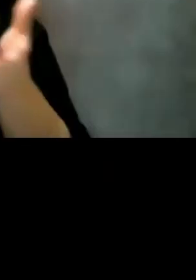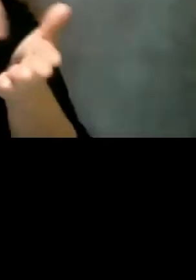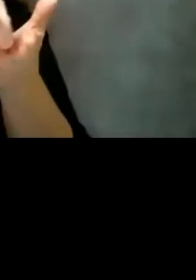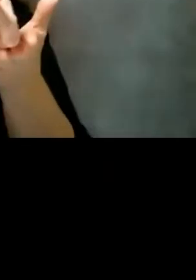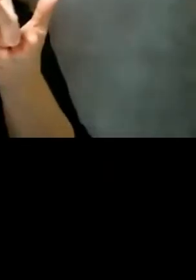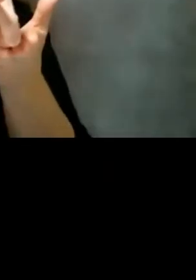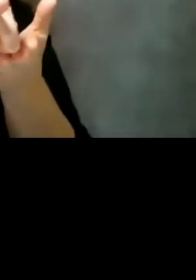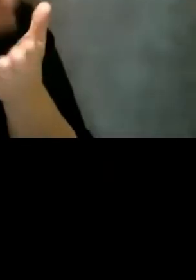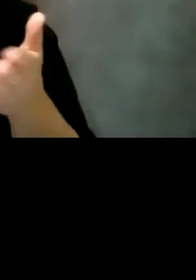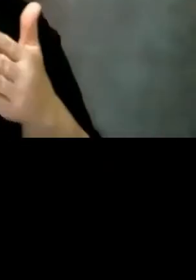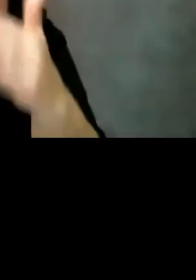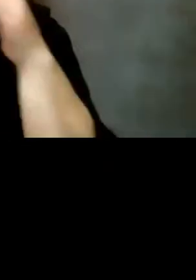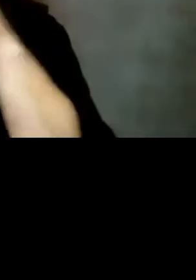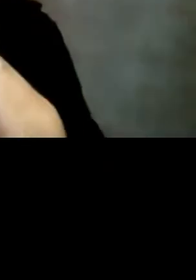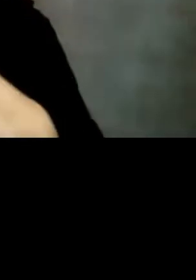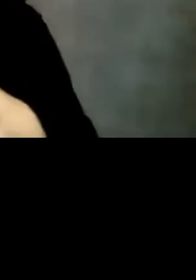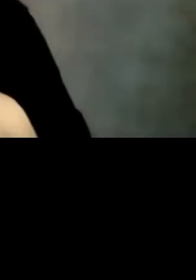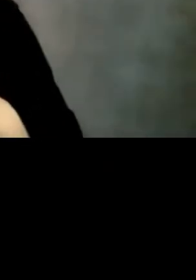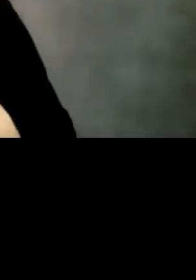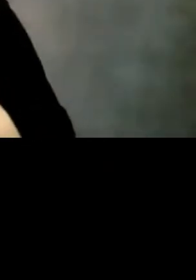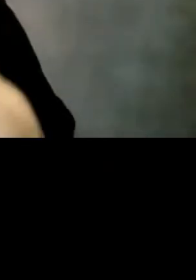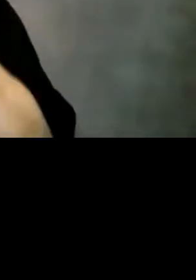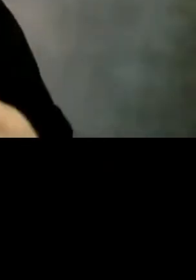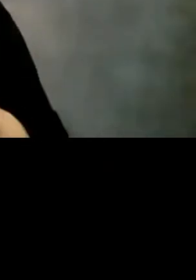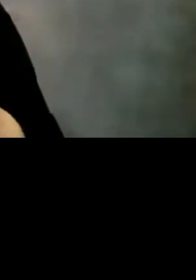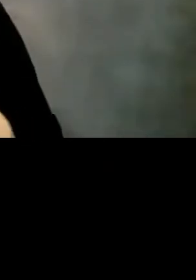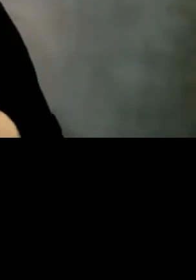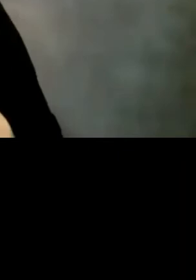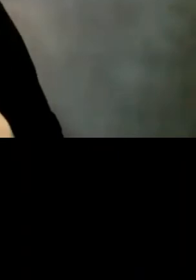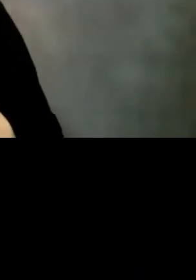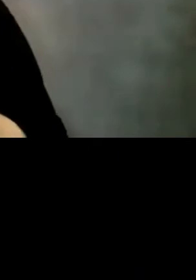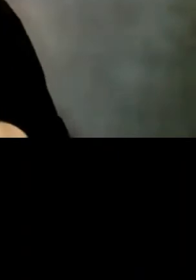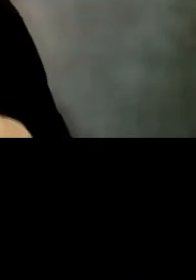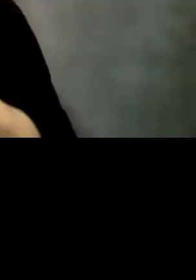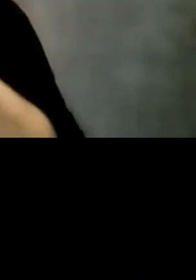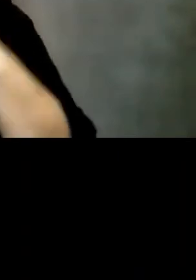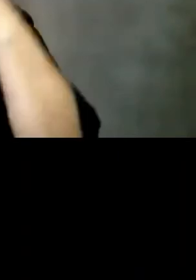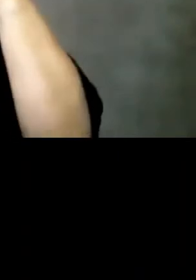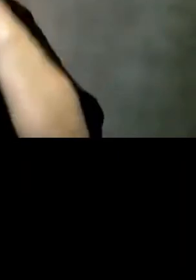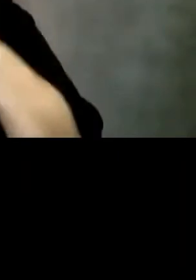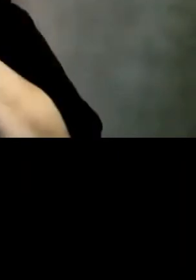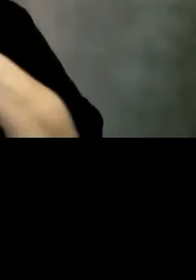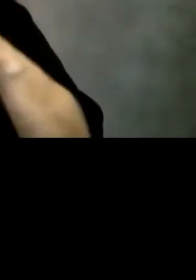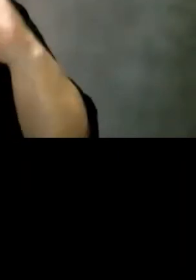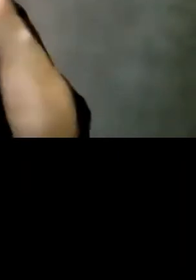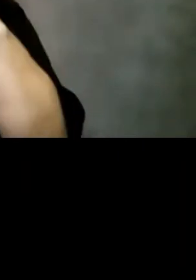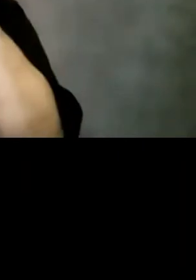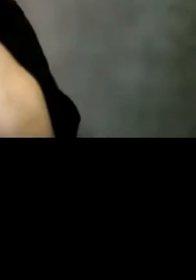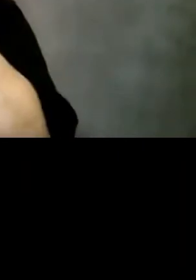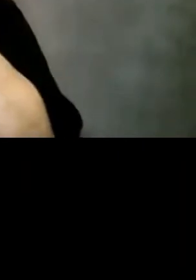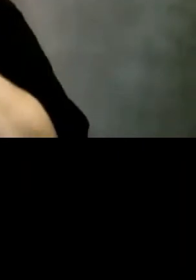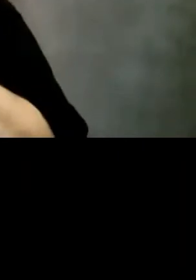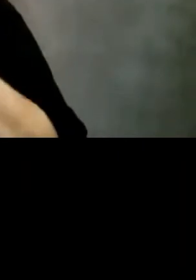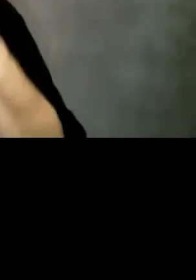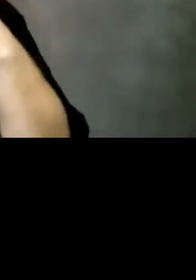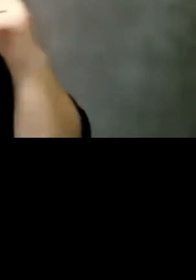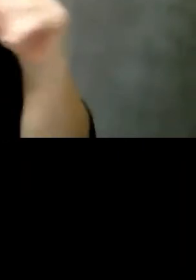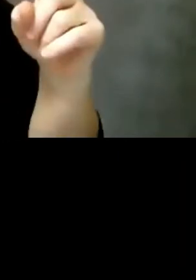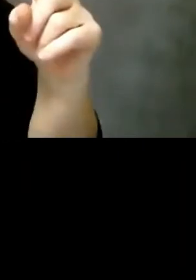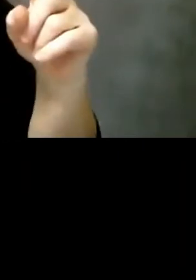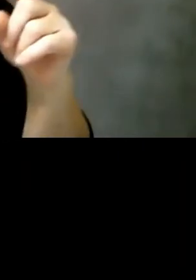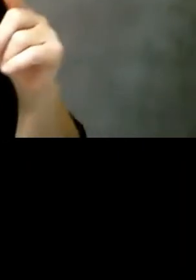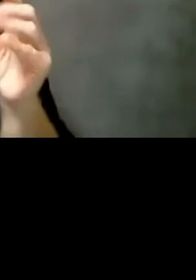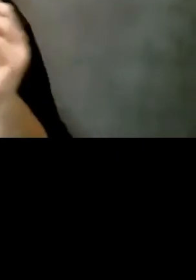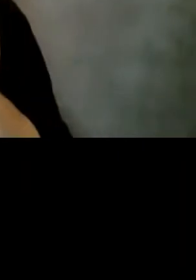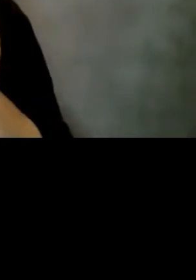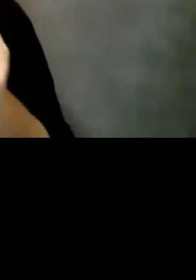score, right? And it's hard to think of any other predictors of achievement more important than the